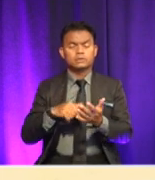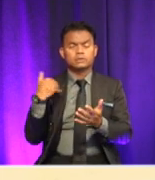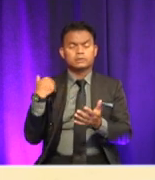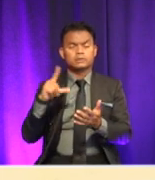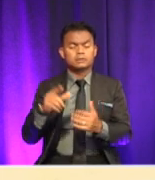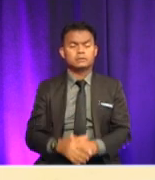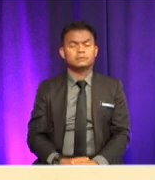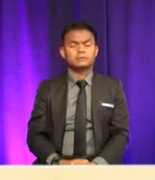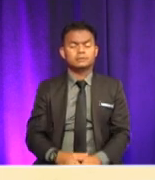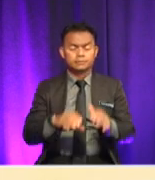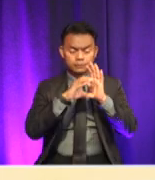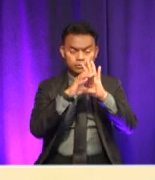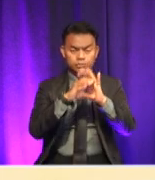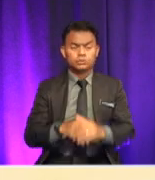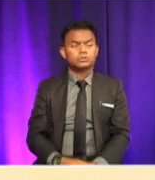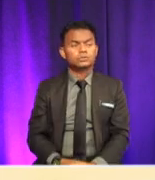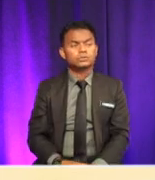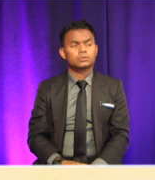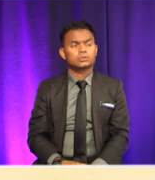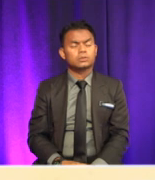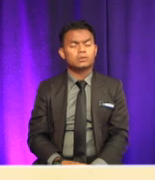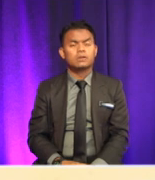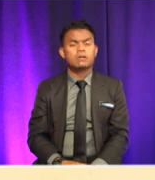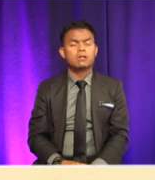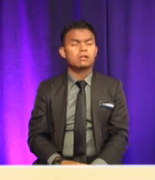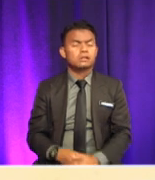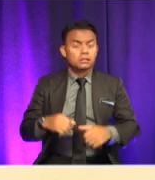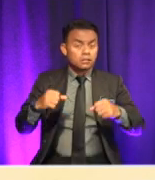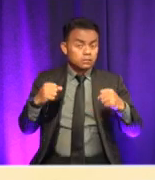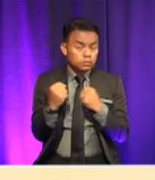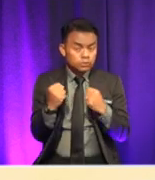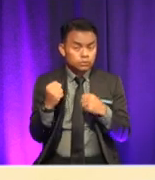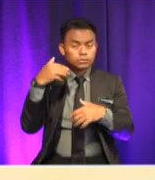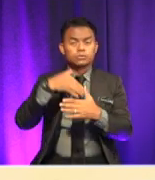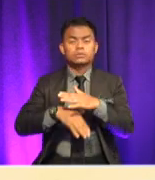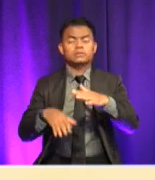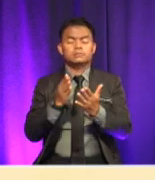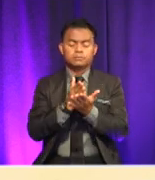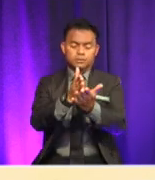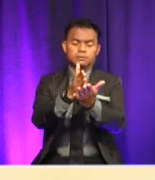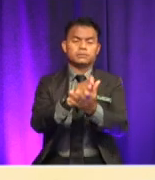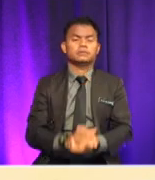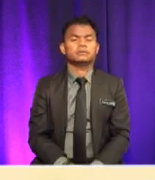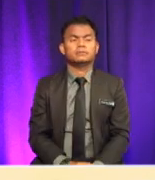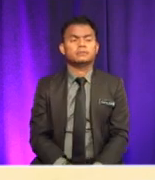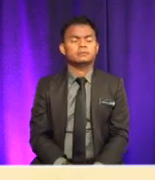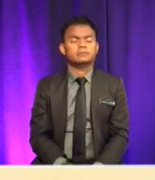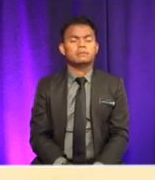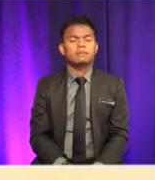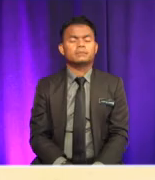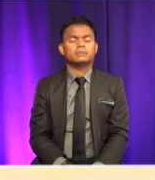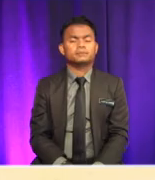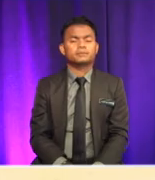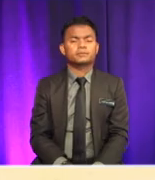the examples of physical discomfort is feeling cold in the submarine because they want to break her mental spirit. Because once you break your